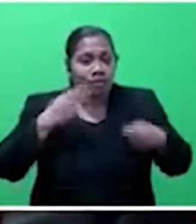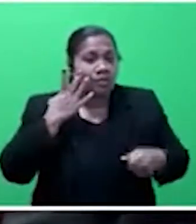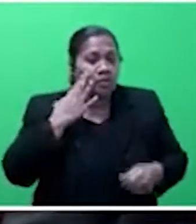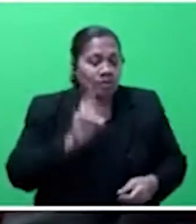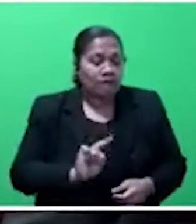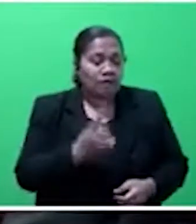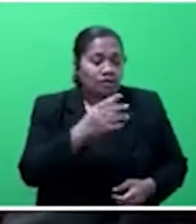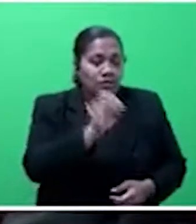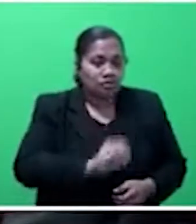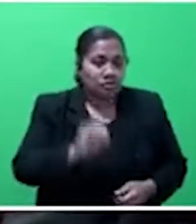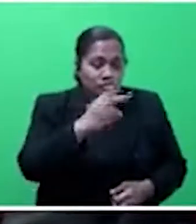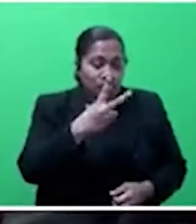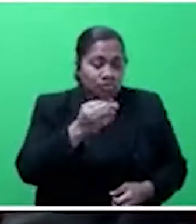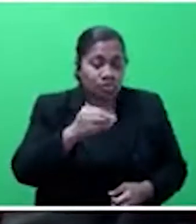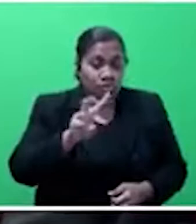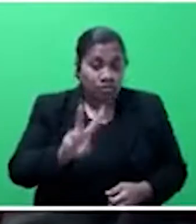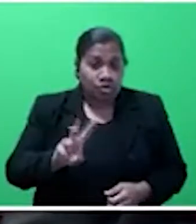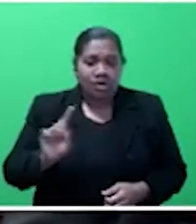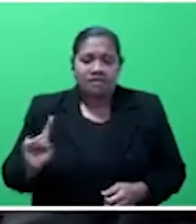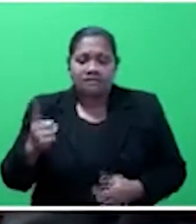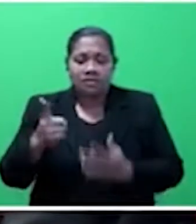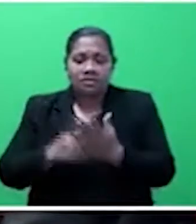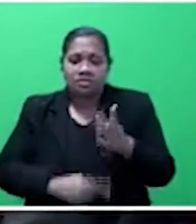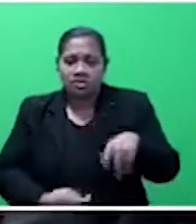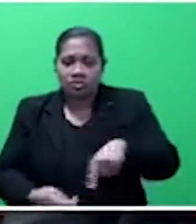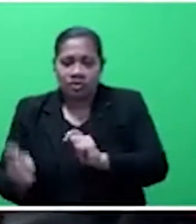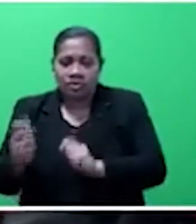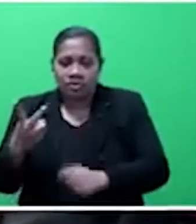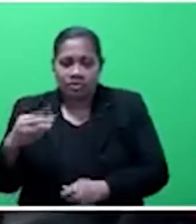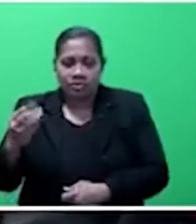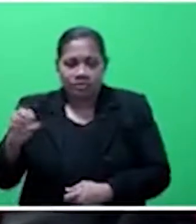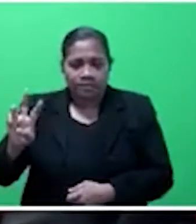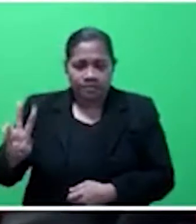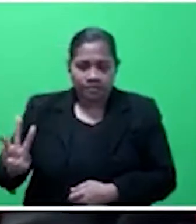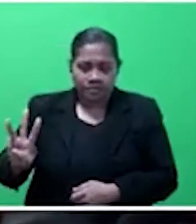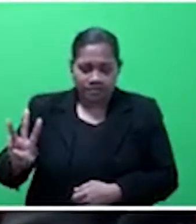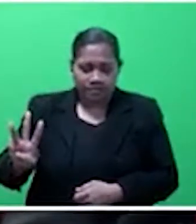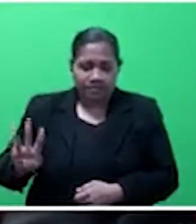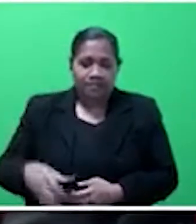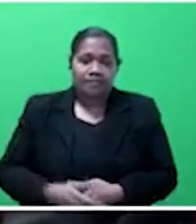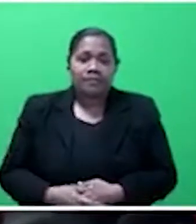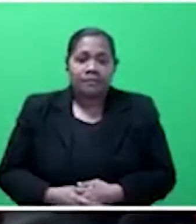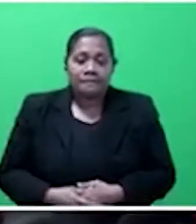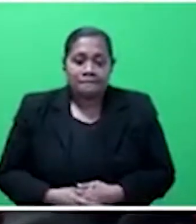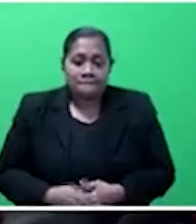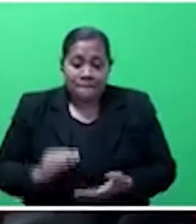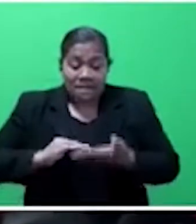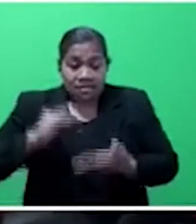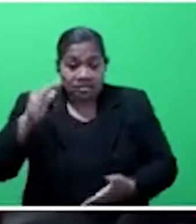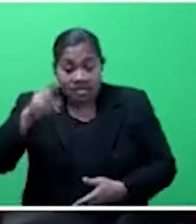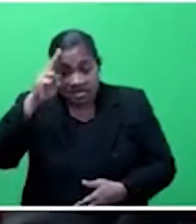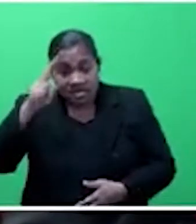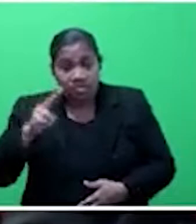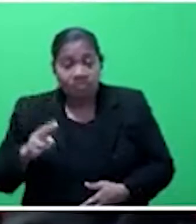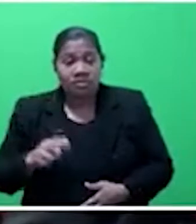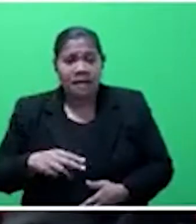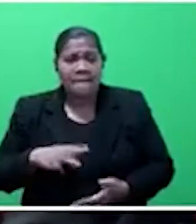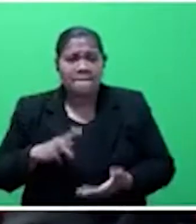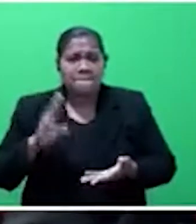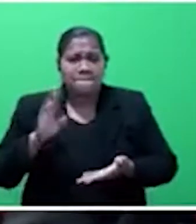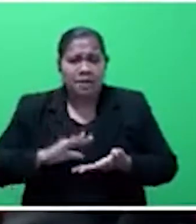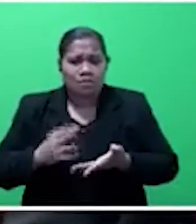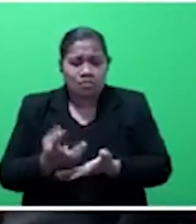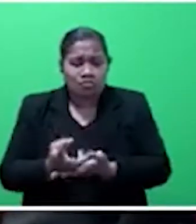October 2022 and 1st January 2023. Mr. Speaker said increasing the national minimum wage to